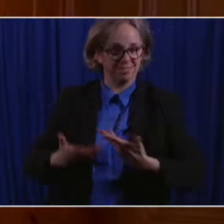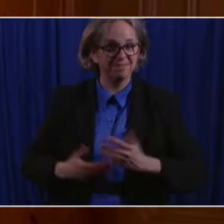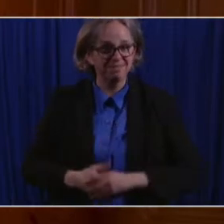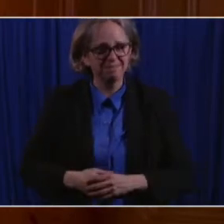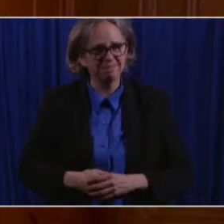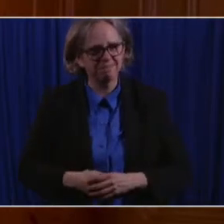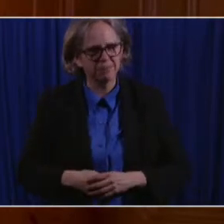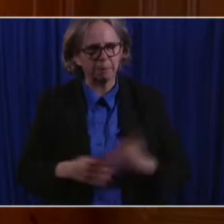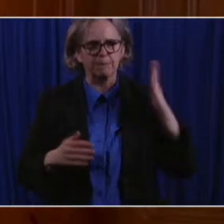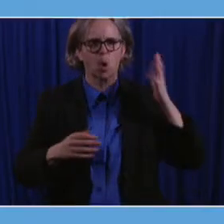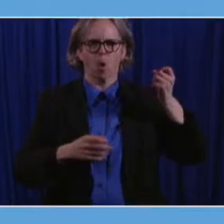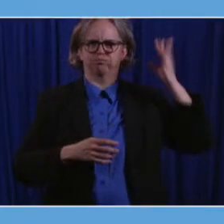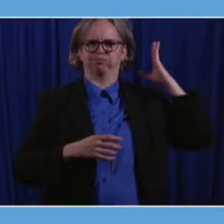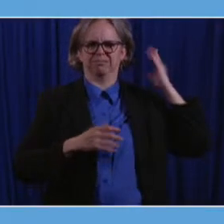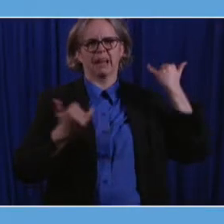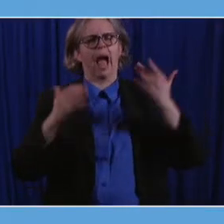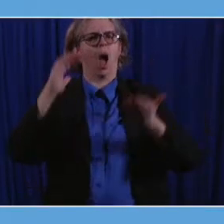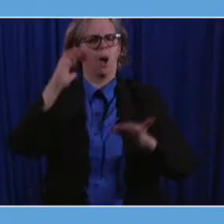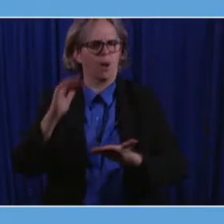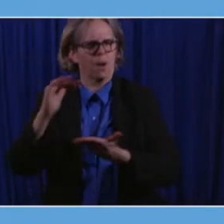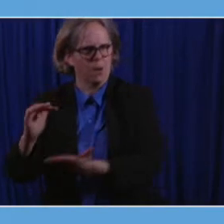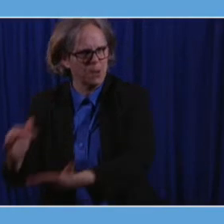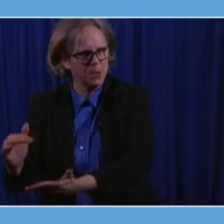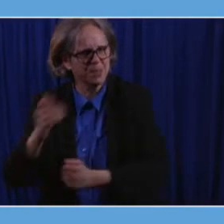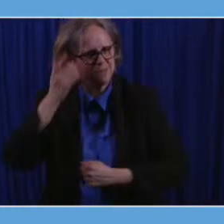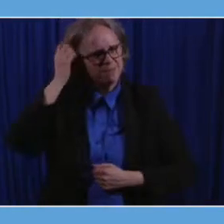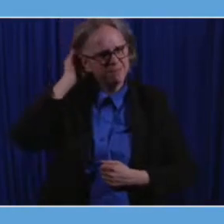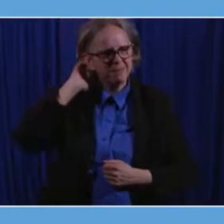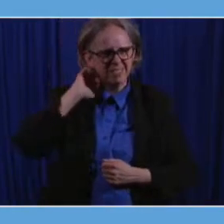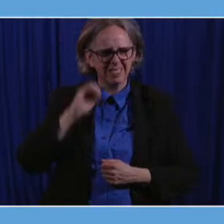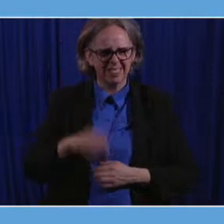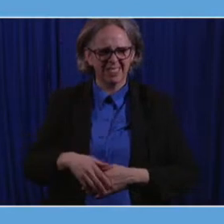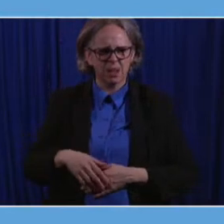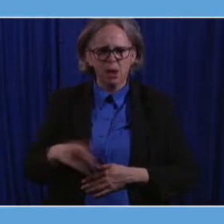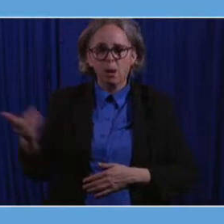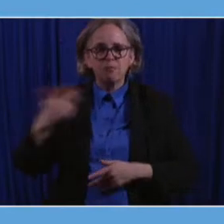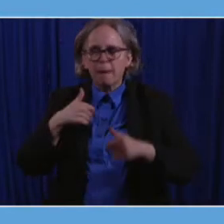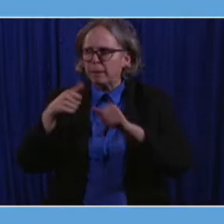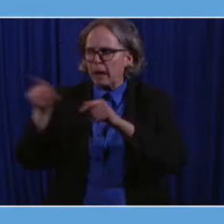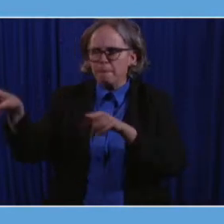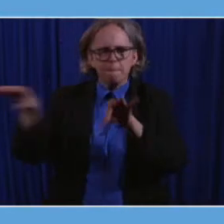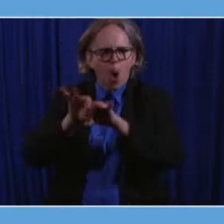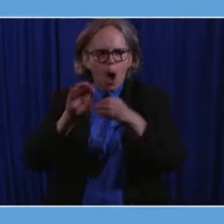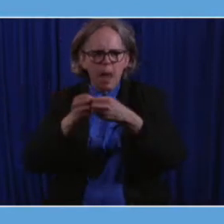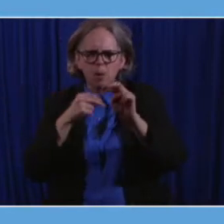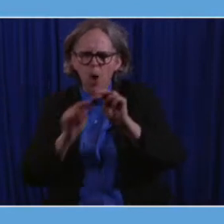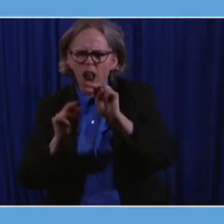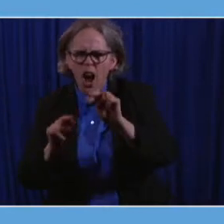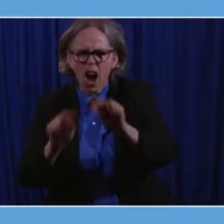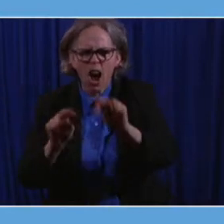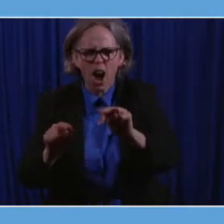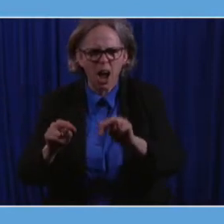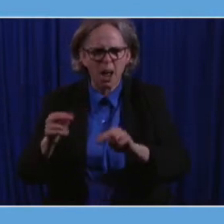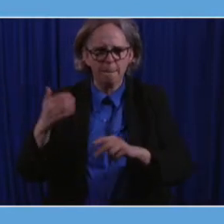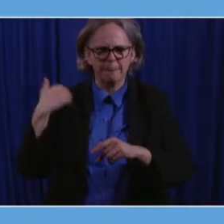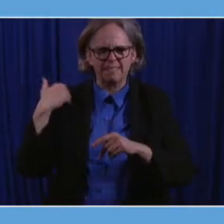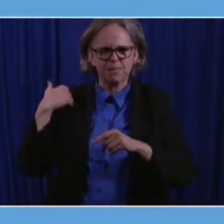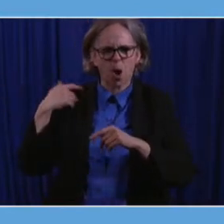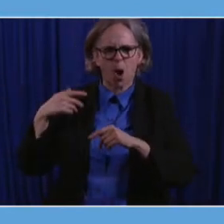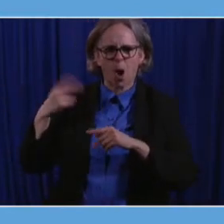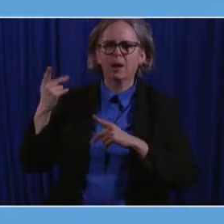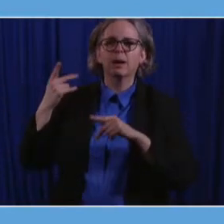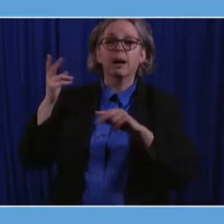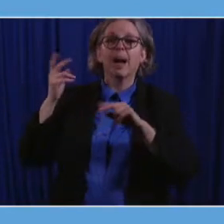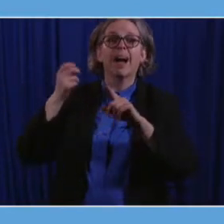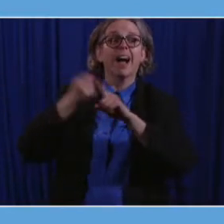We've been watching these numbers, and now our number is pretty much flattened out. If you remember, we set a